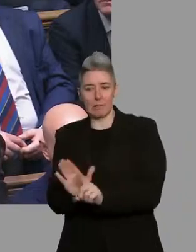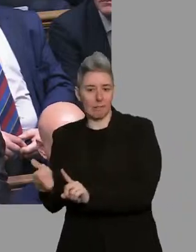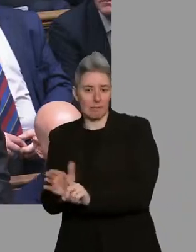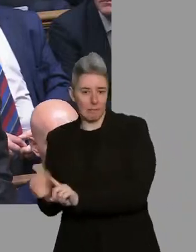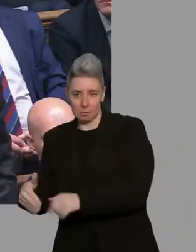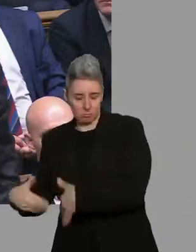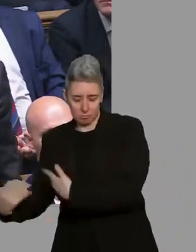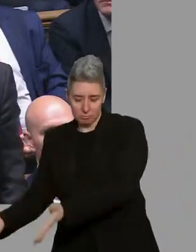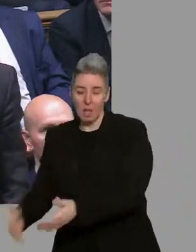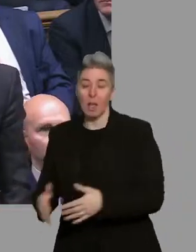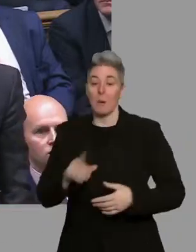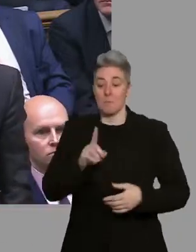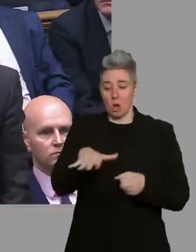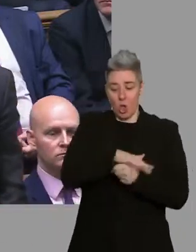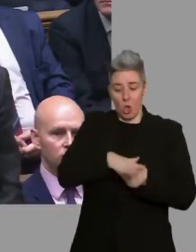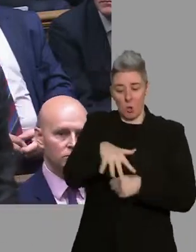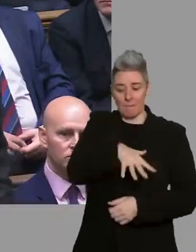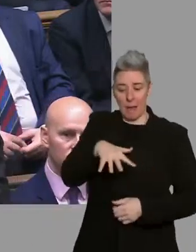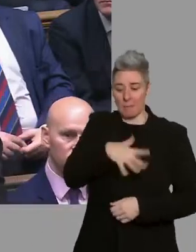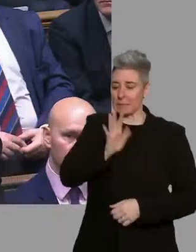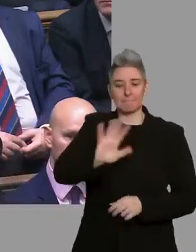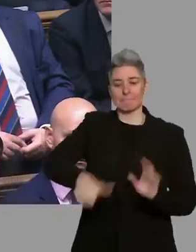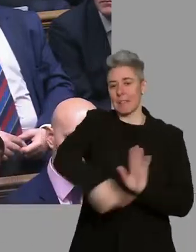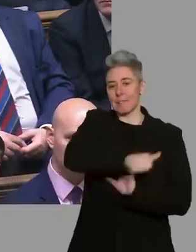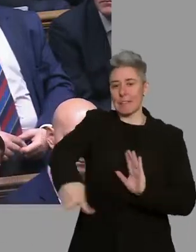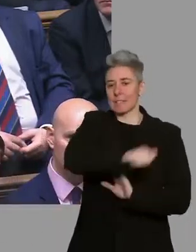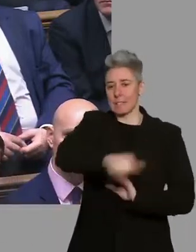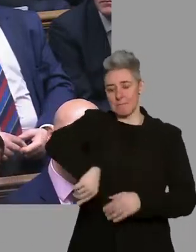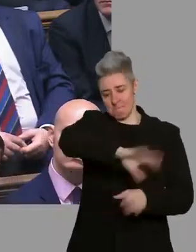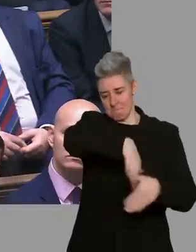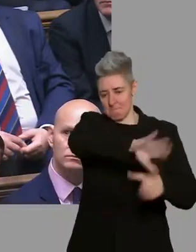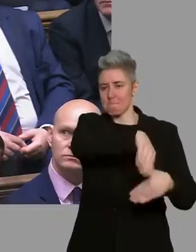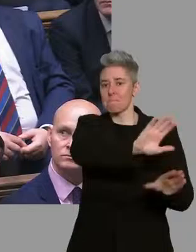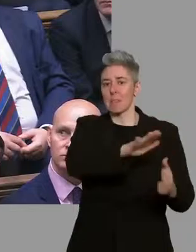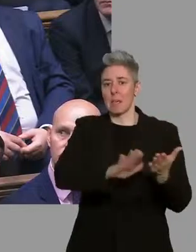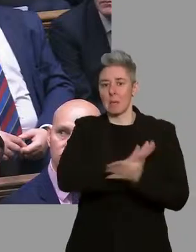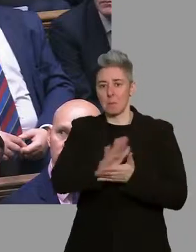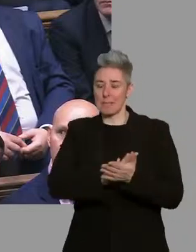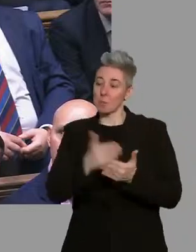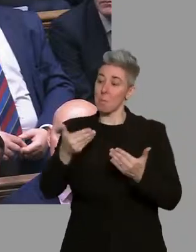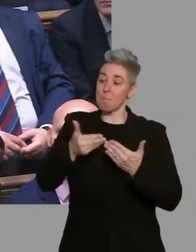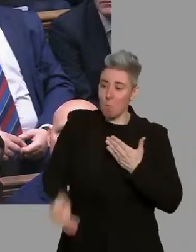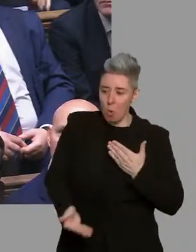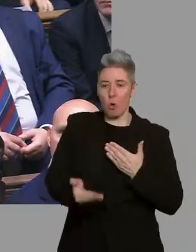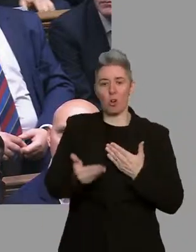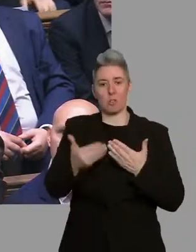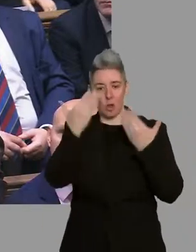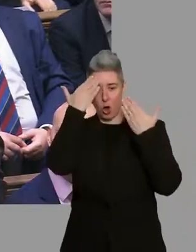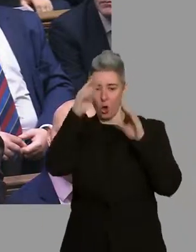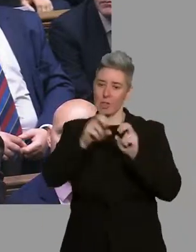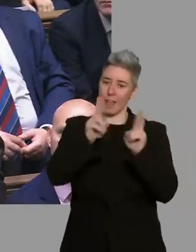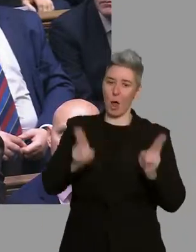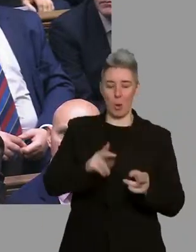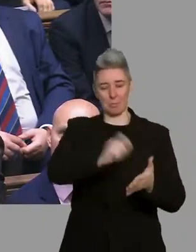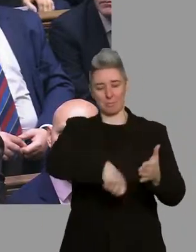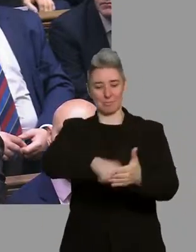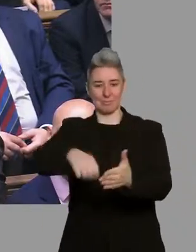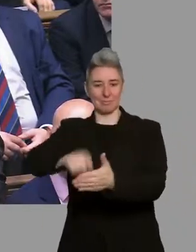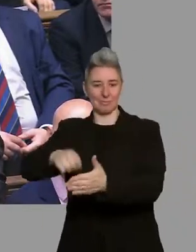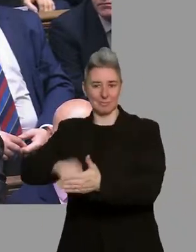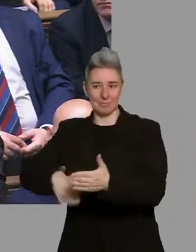their homes to make way for yet more holiday homes as the housing crisis deepens and